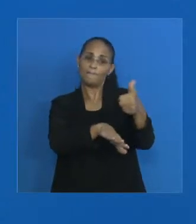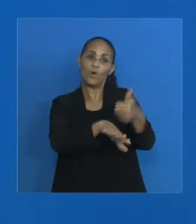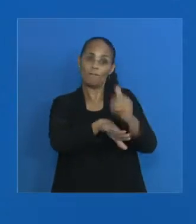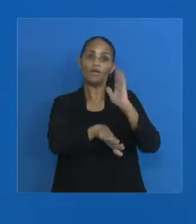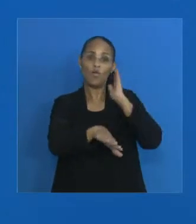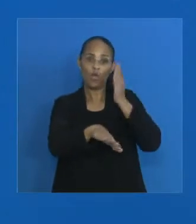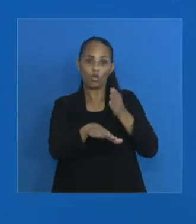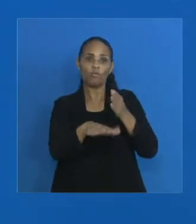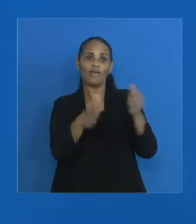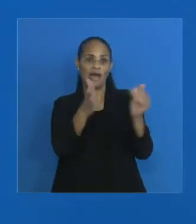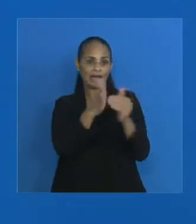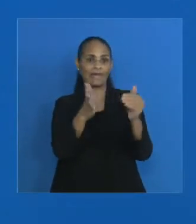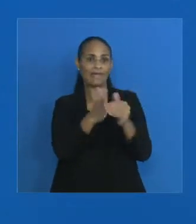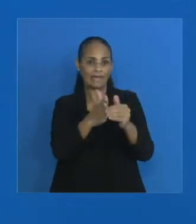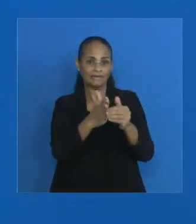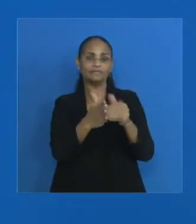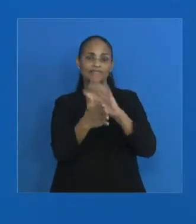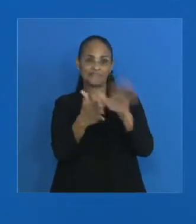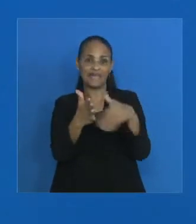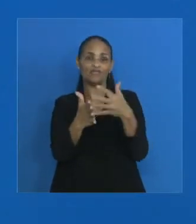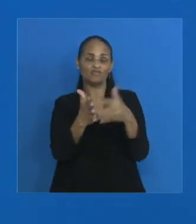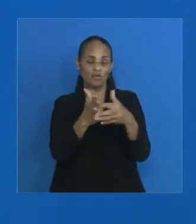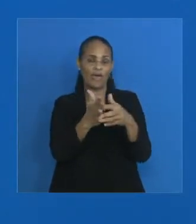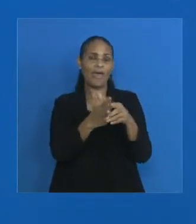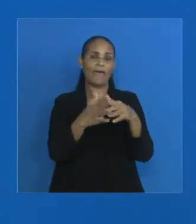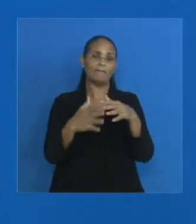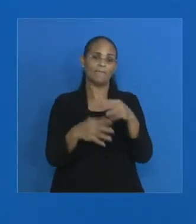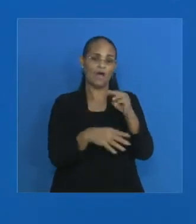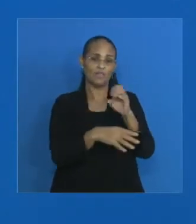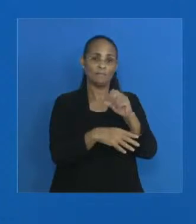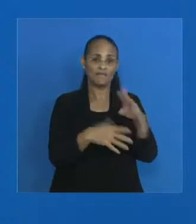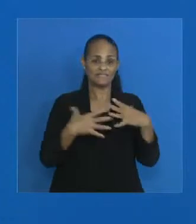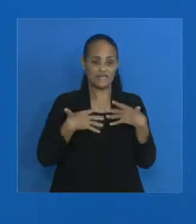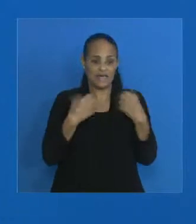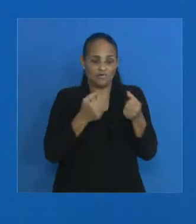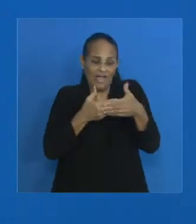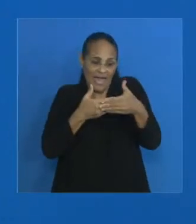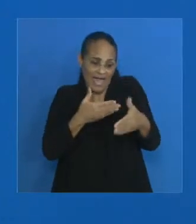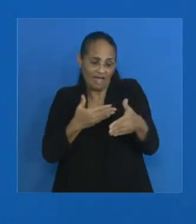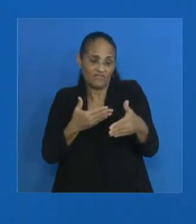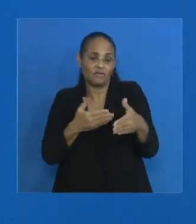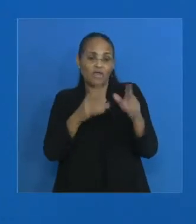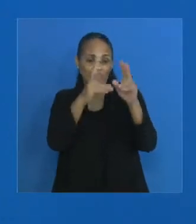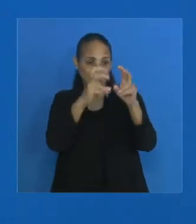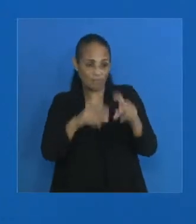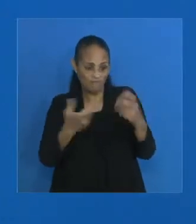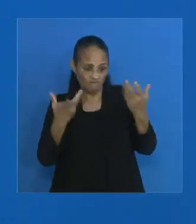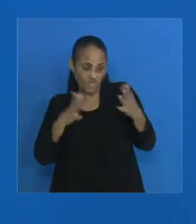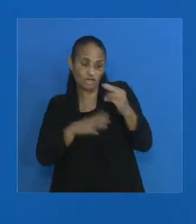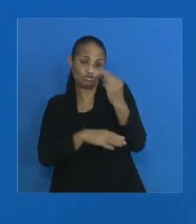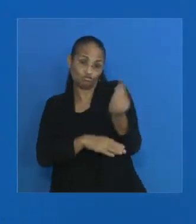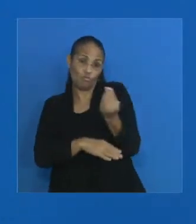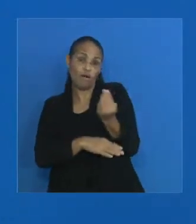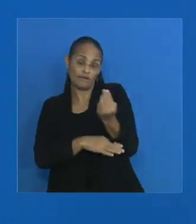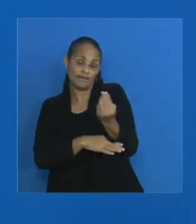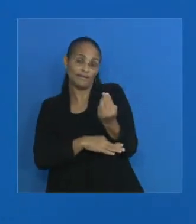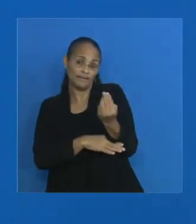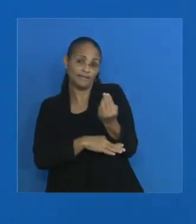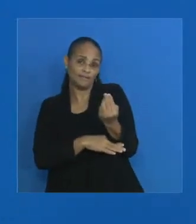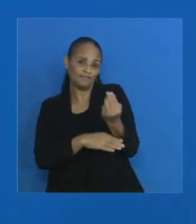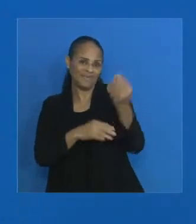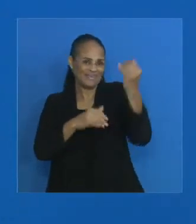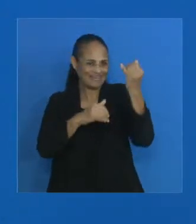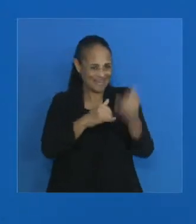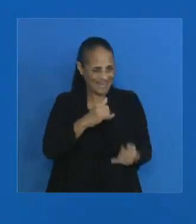rescheduled and sent to travelers by the Ministry of Health after the assessments have completed on Monday.